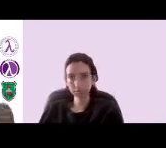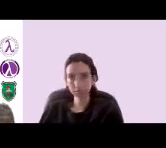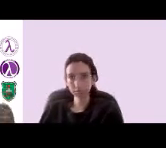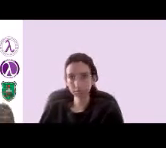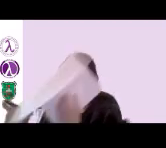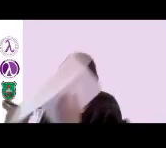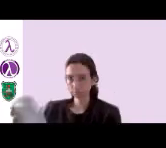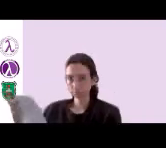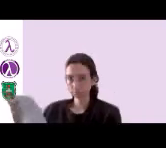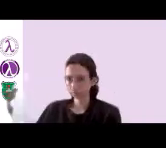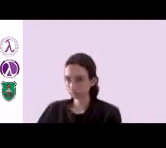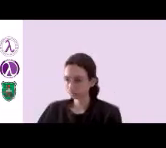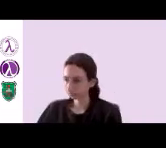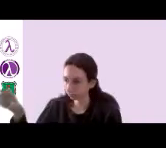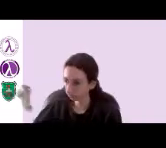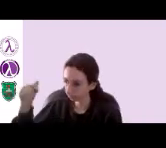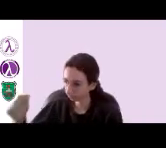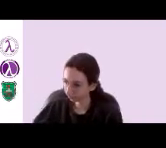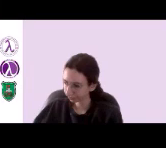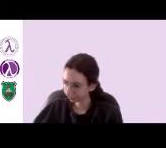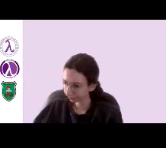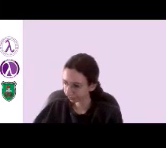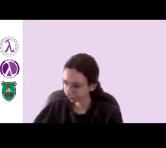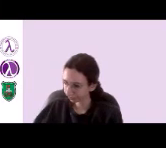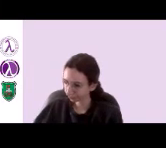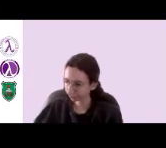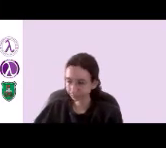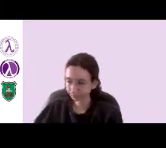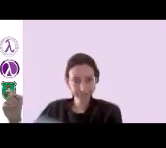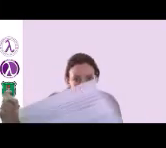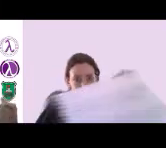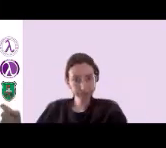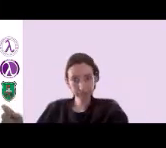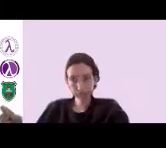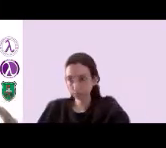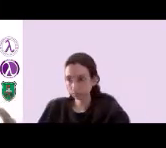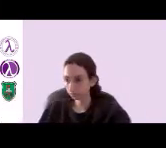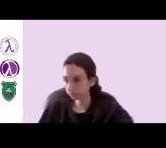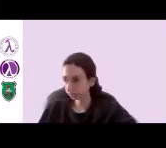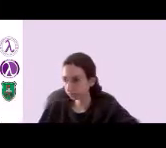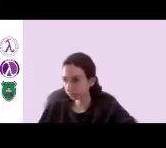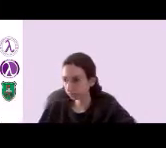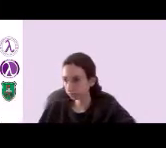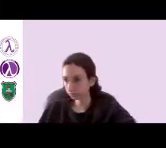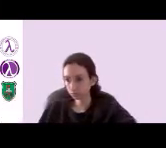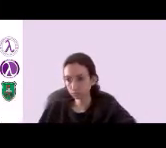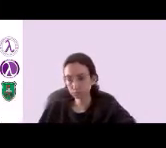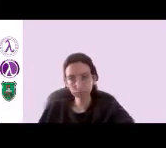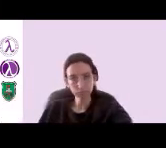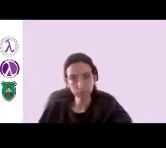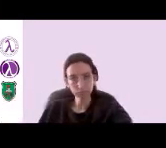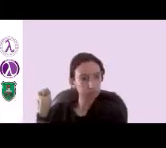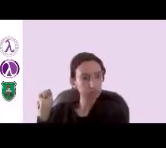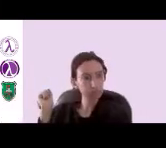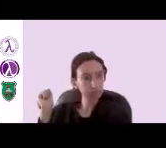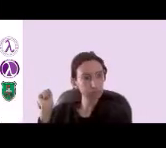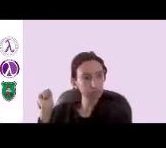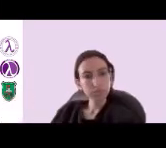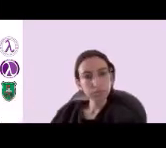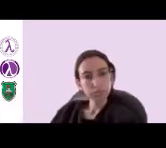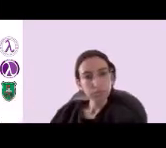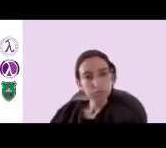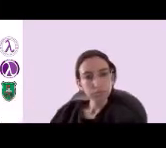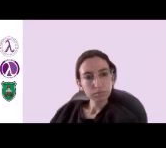and the titanium sapphire laser is amplifier is shown here. You see an orange